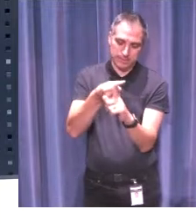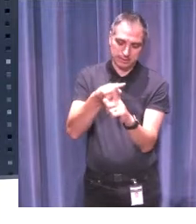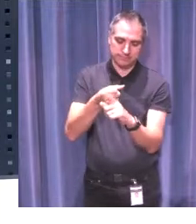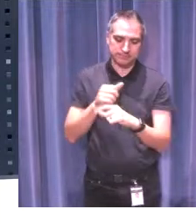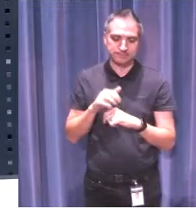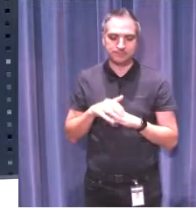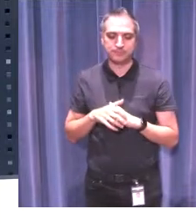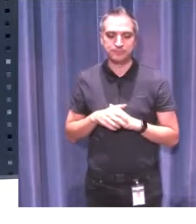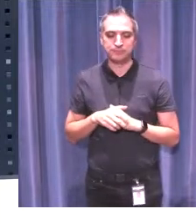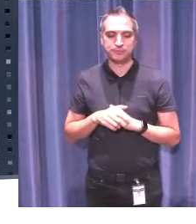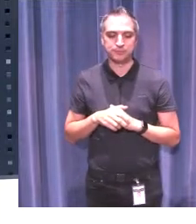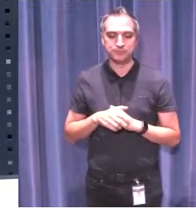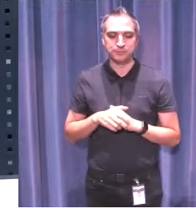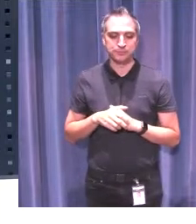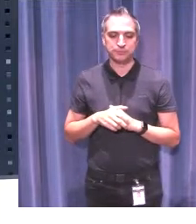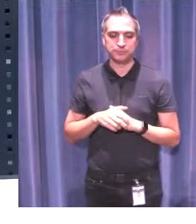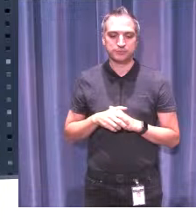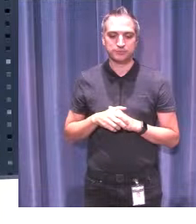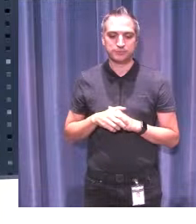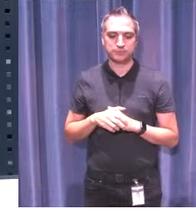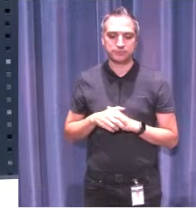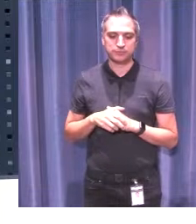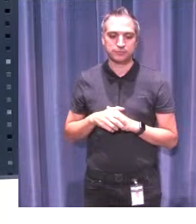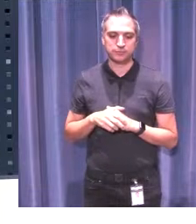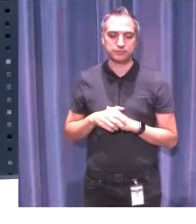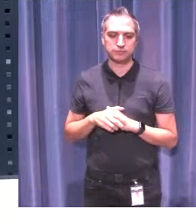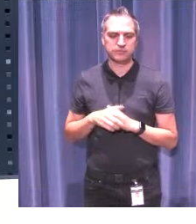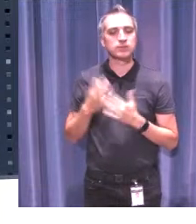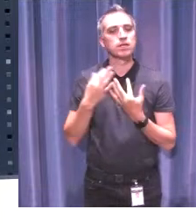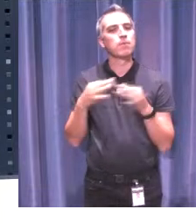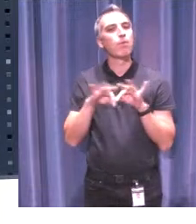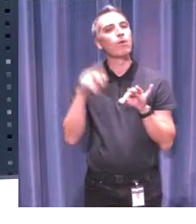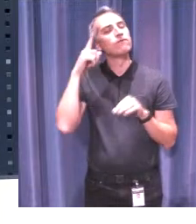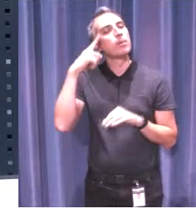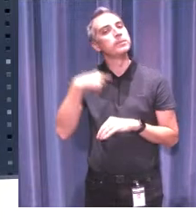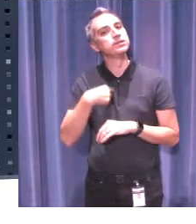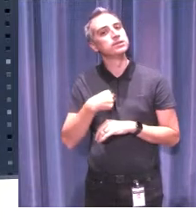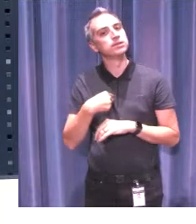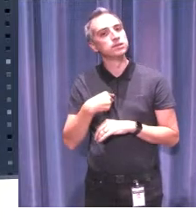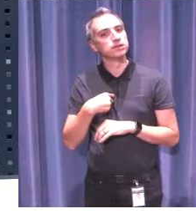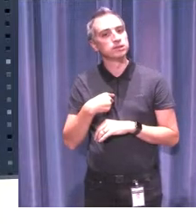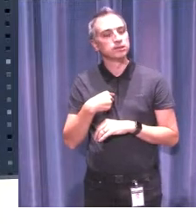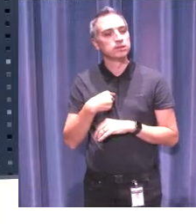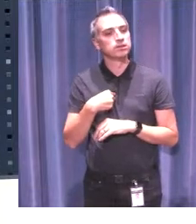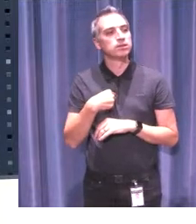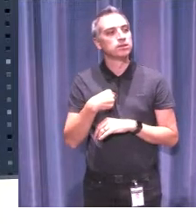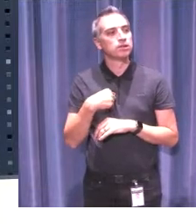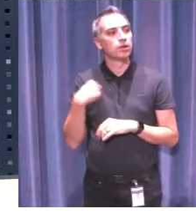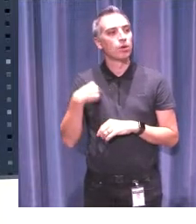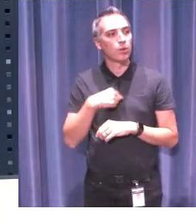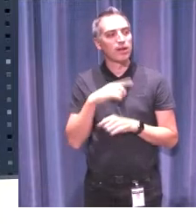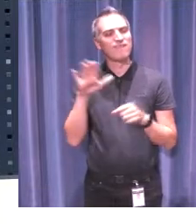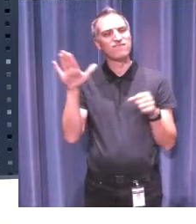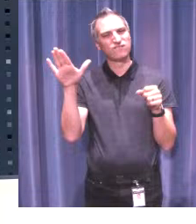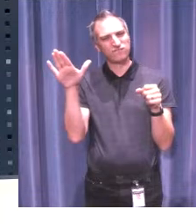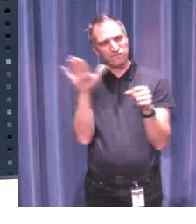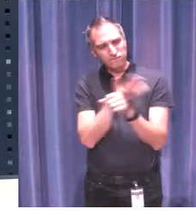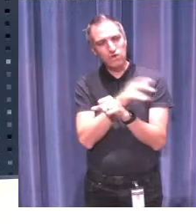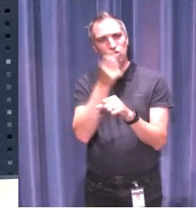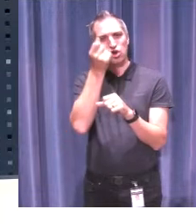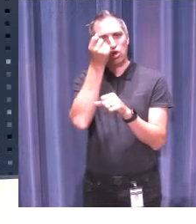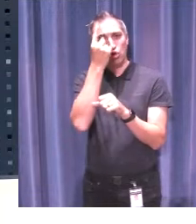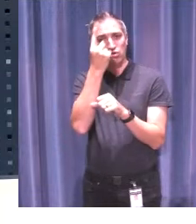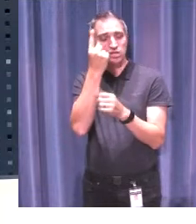so it's important to me to make sure that we fully understand what